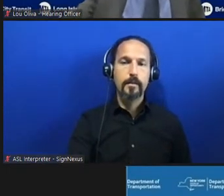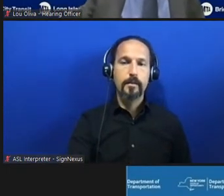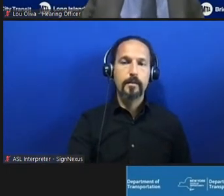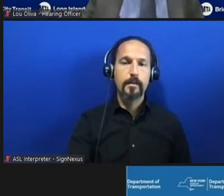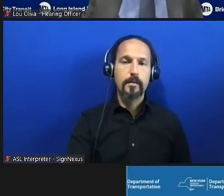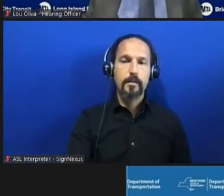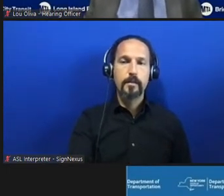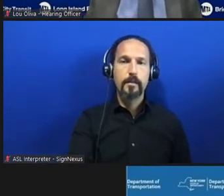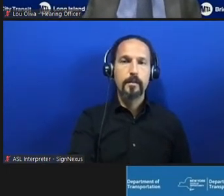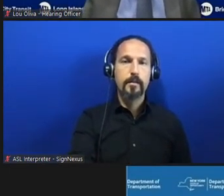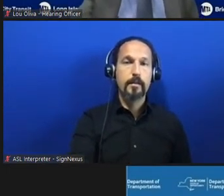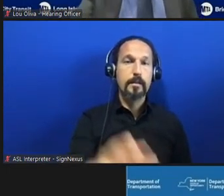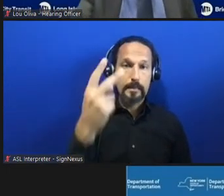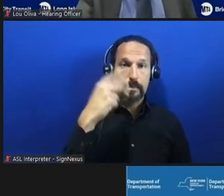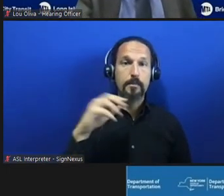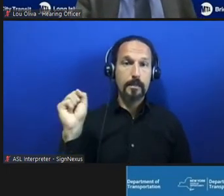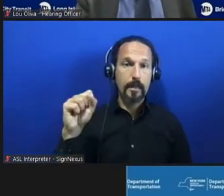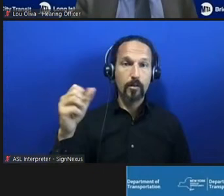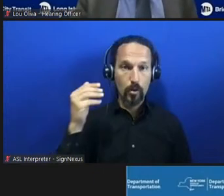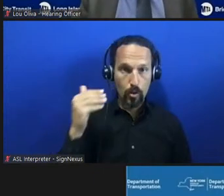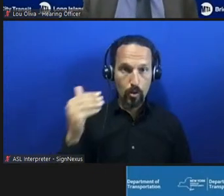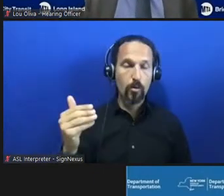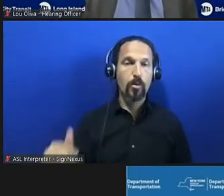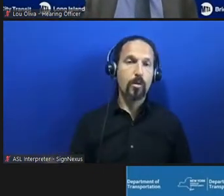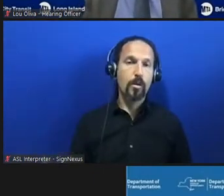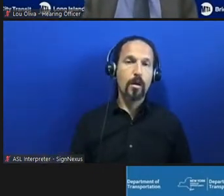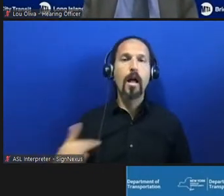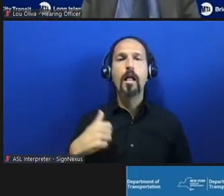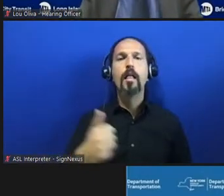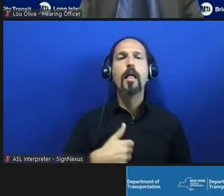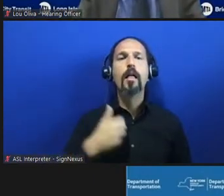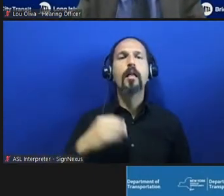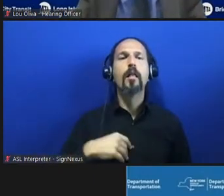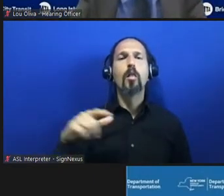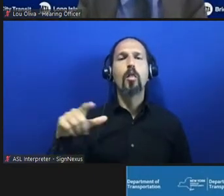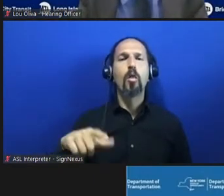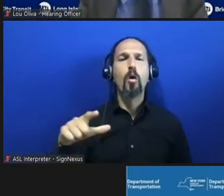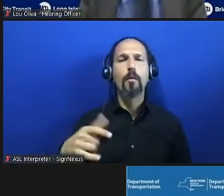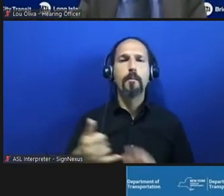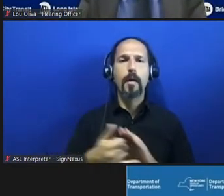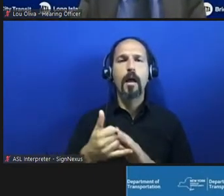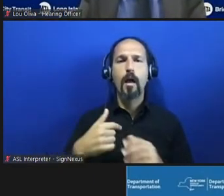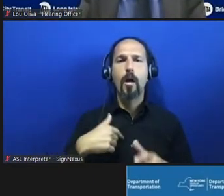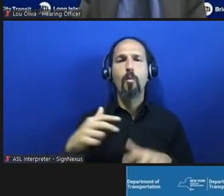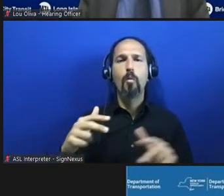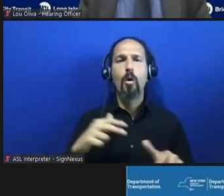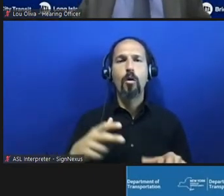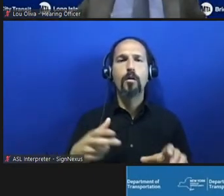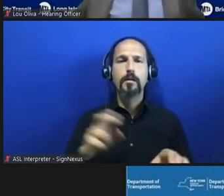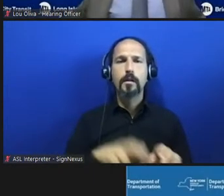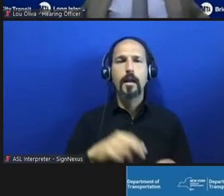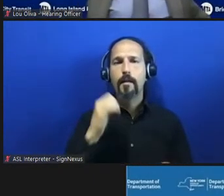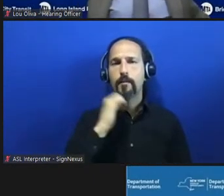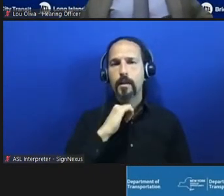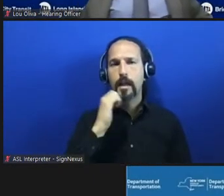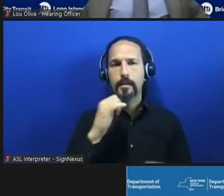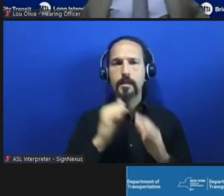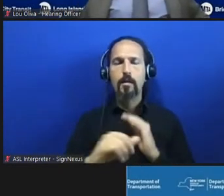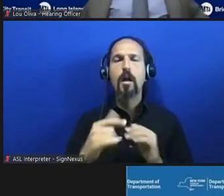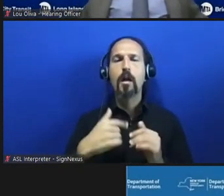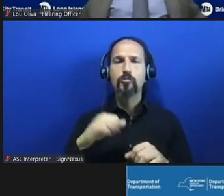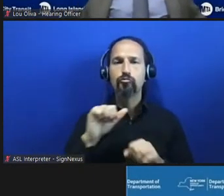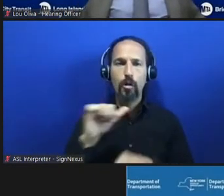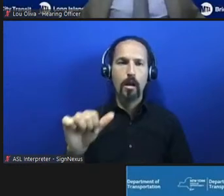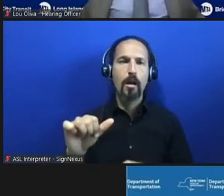hey can you see me yes yes please proceed oh I live in lower Manhattan and I walk and take the subway every day I'm also a driver